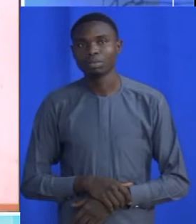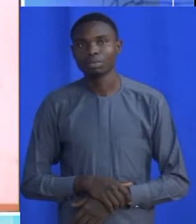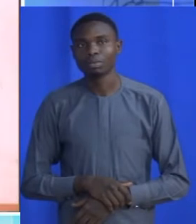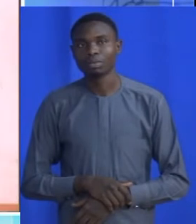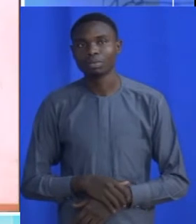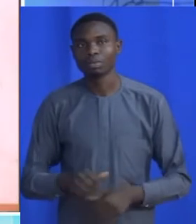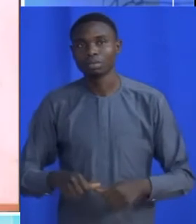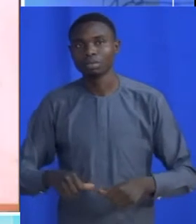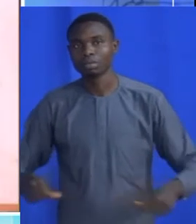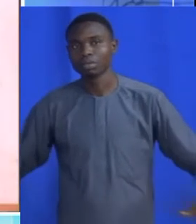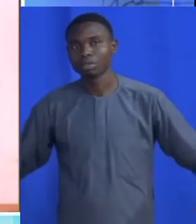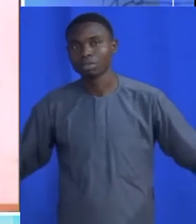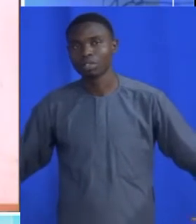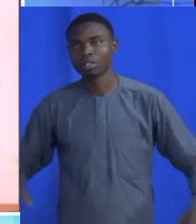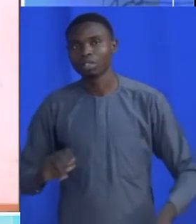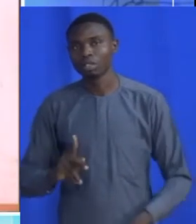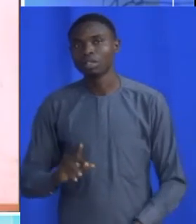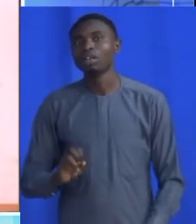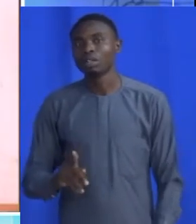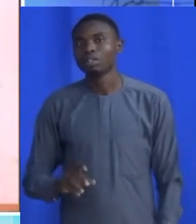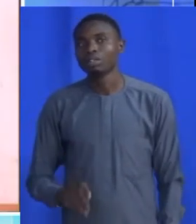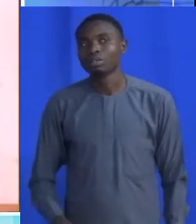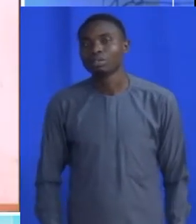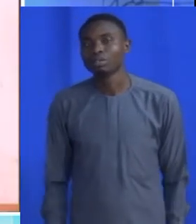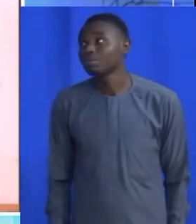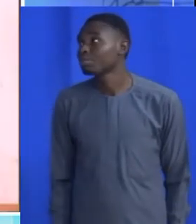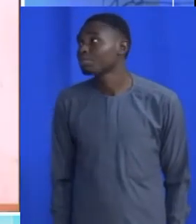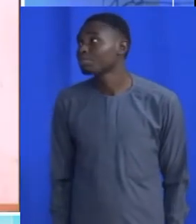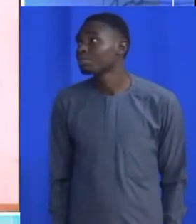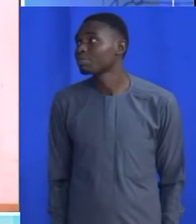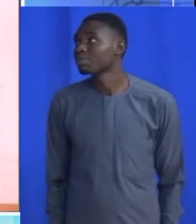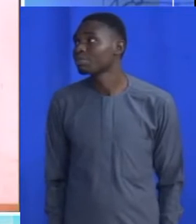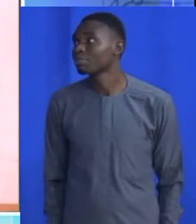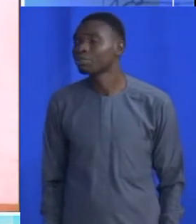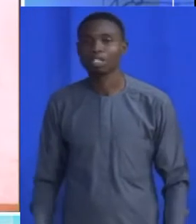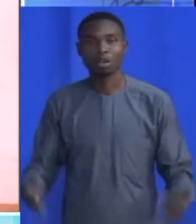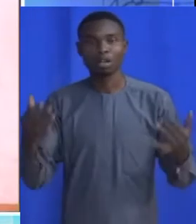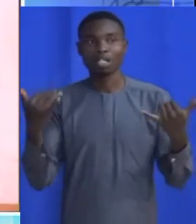this pandemic, the governments of each country, we have to apply